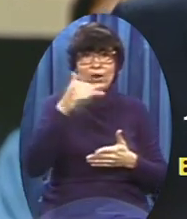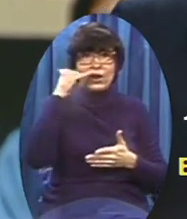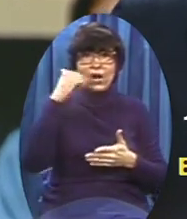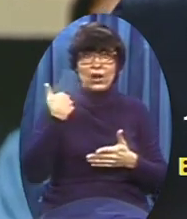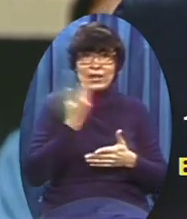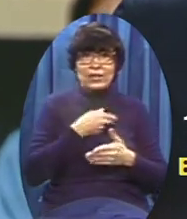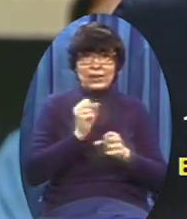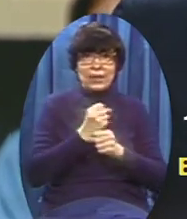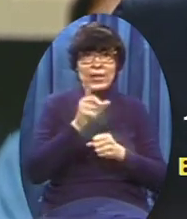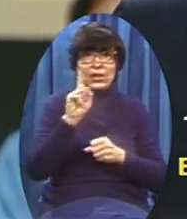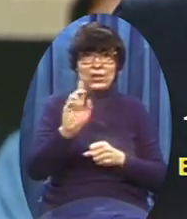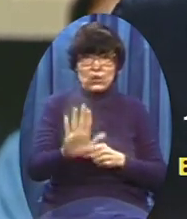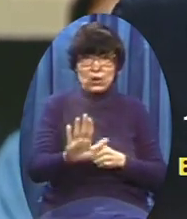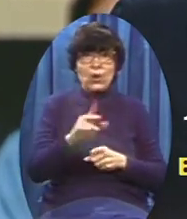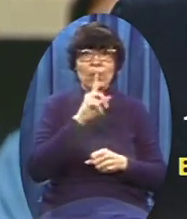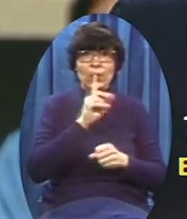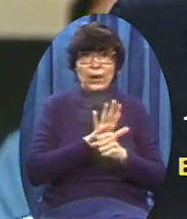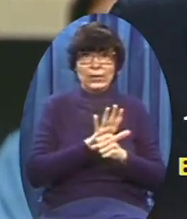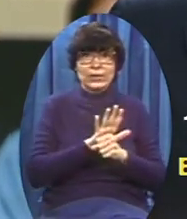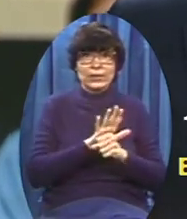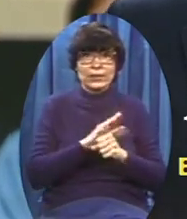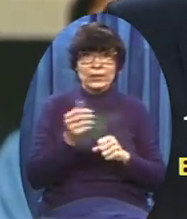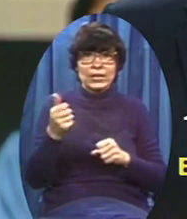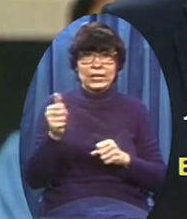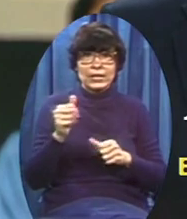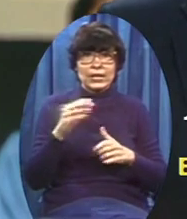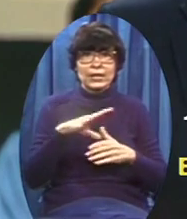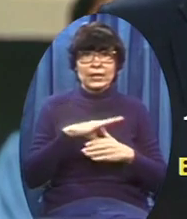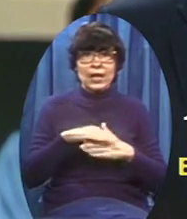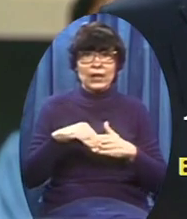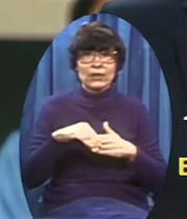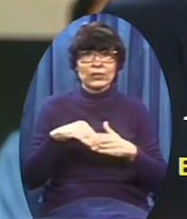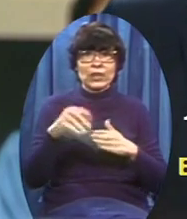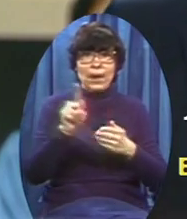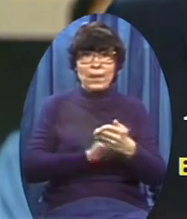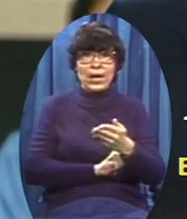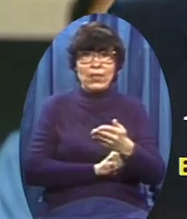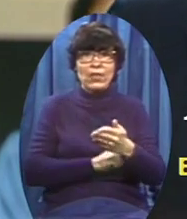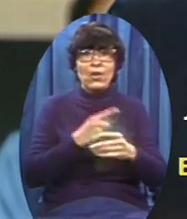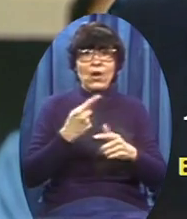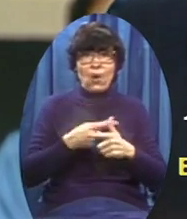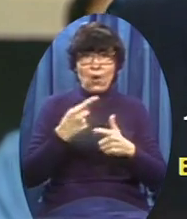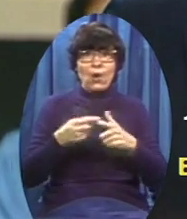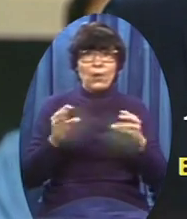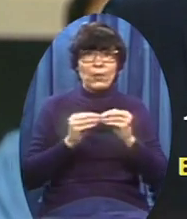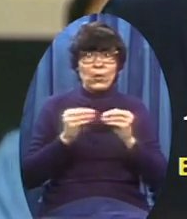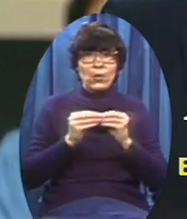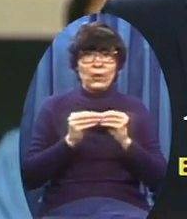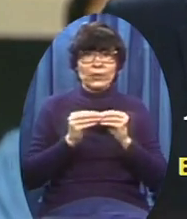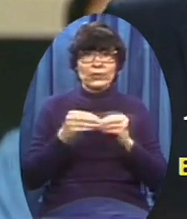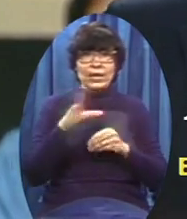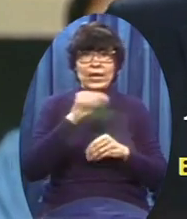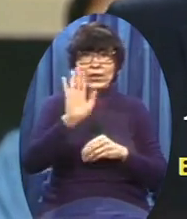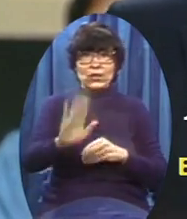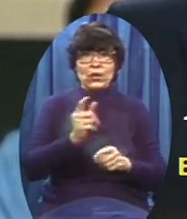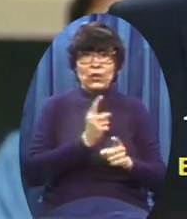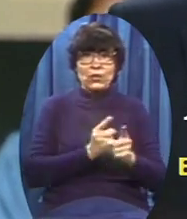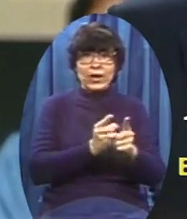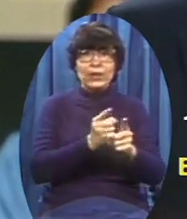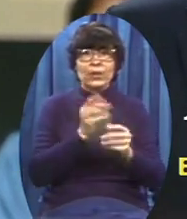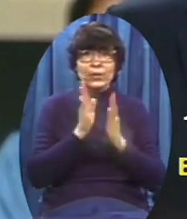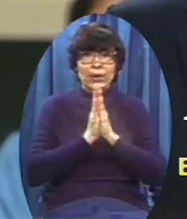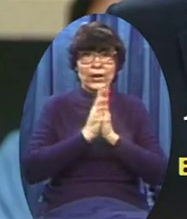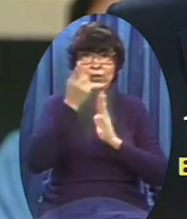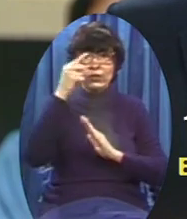pledge, your monthly gift, whether it's $10 a month or more or whatever, and your regular prayers on our behalf will guarantee that this